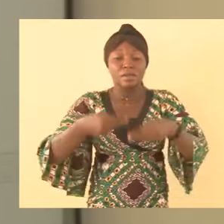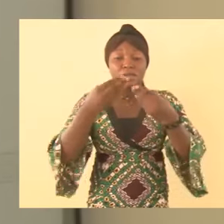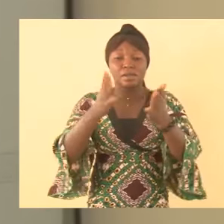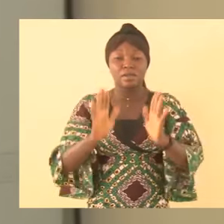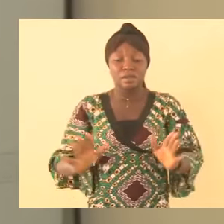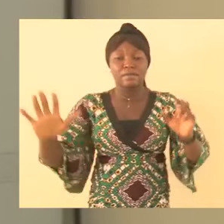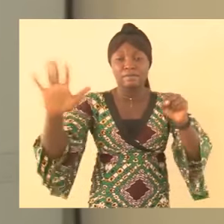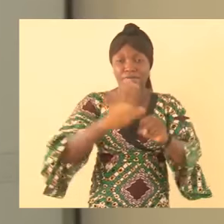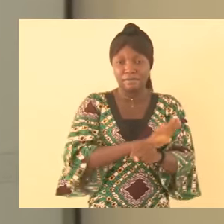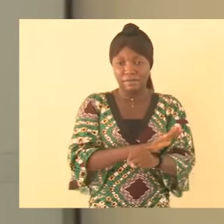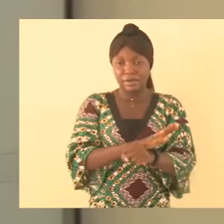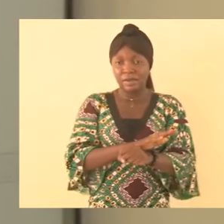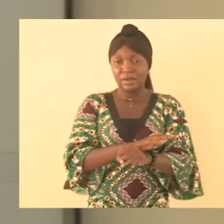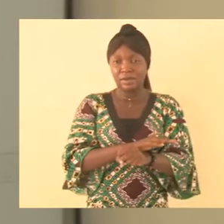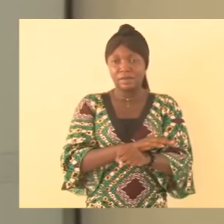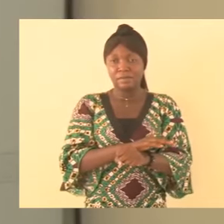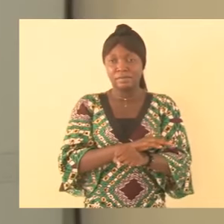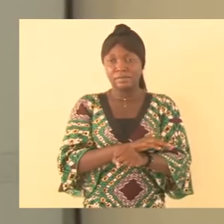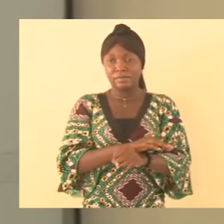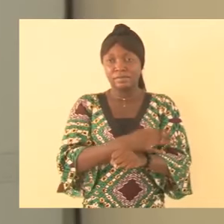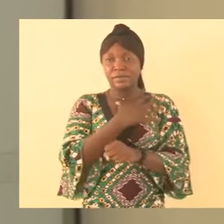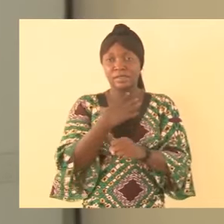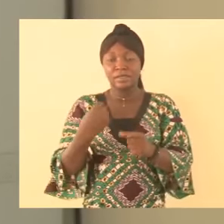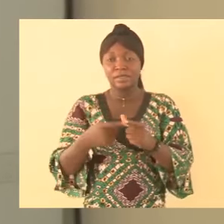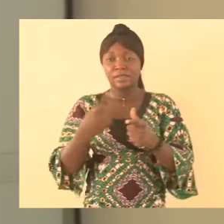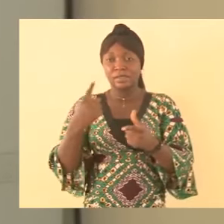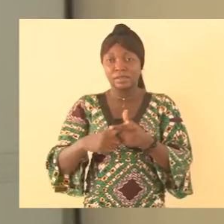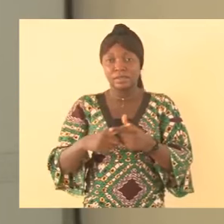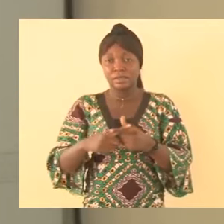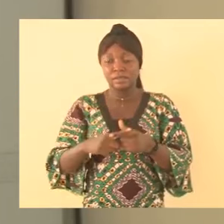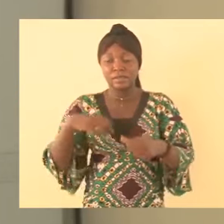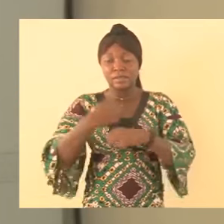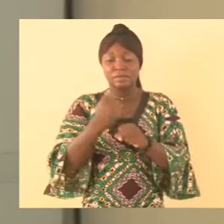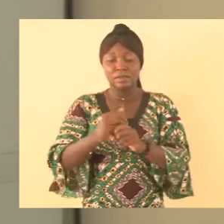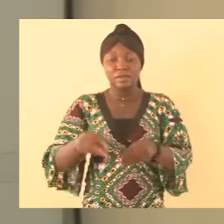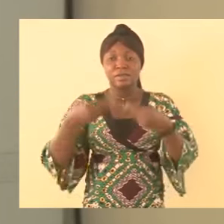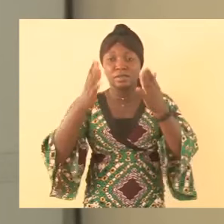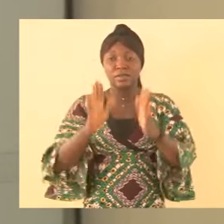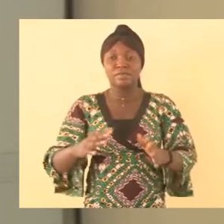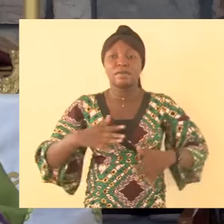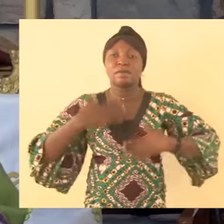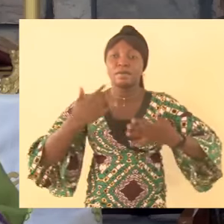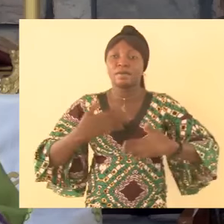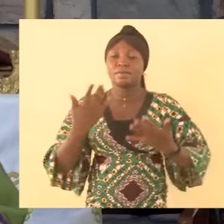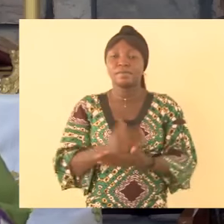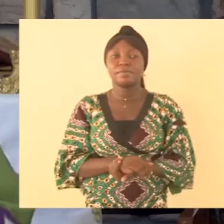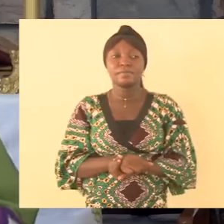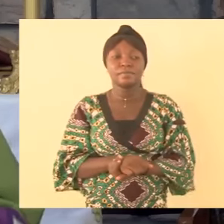the giver fulfilled, accomplished, and then leave the giver happy. Praise God.